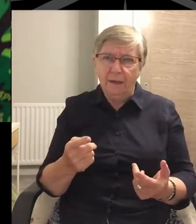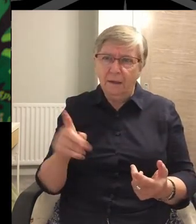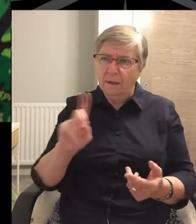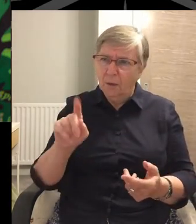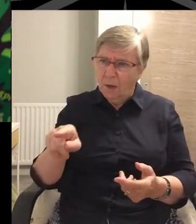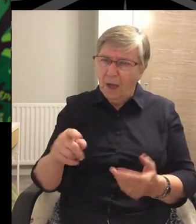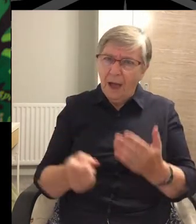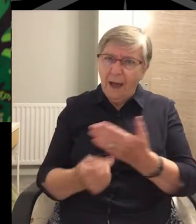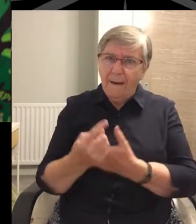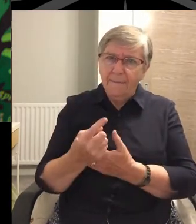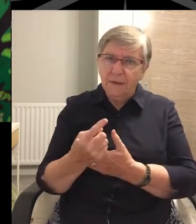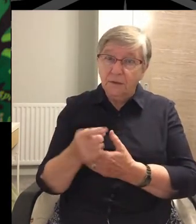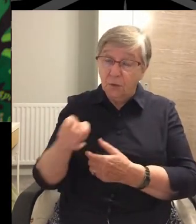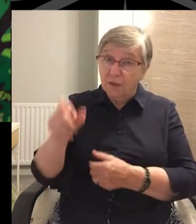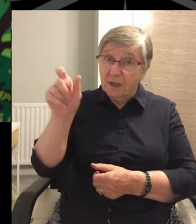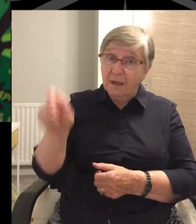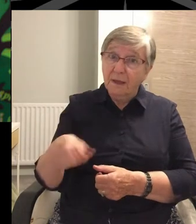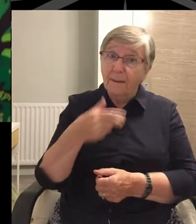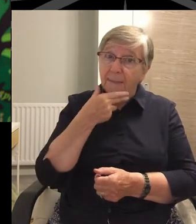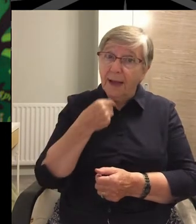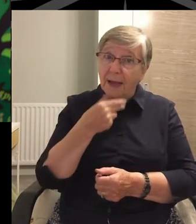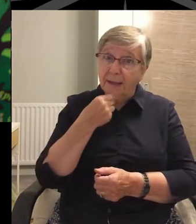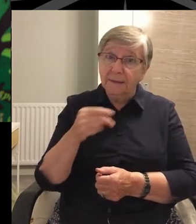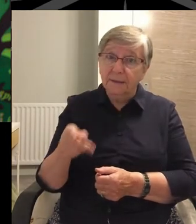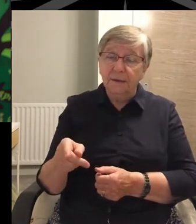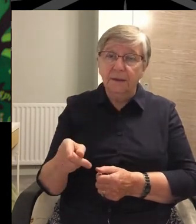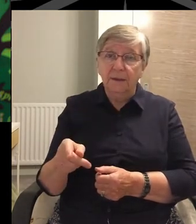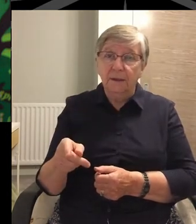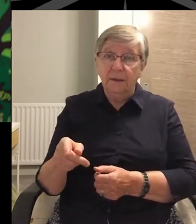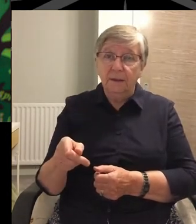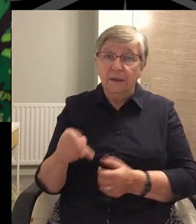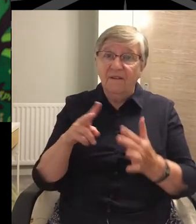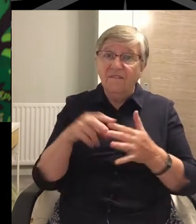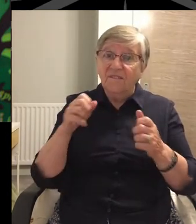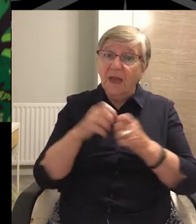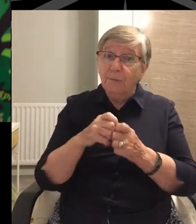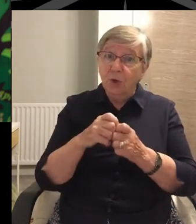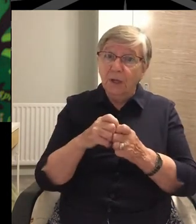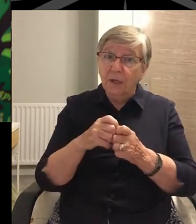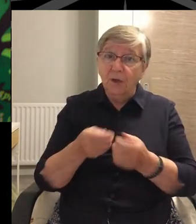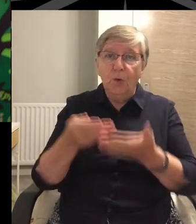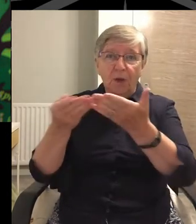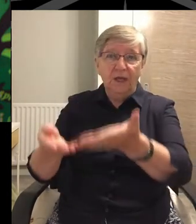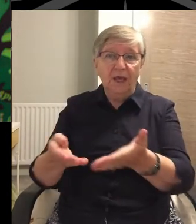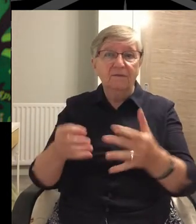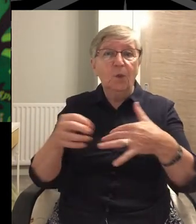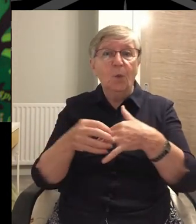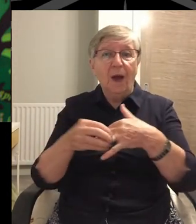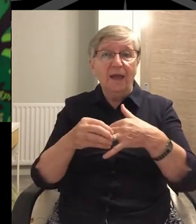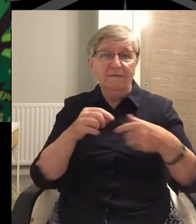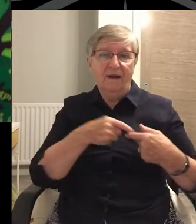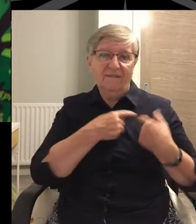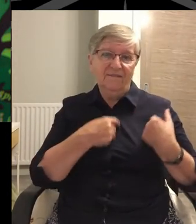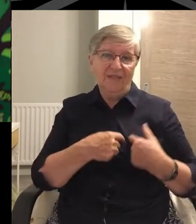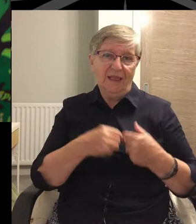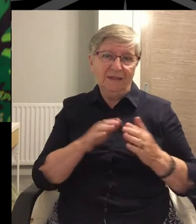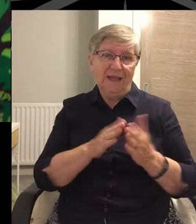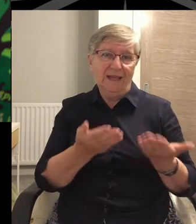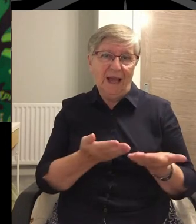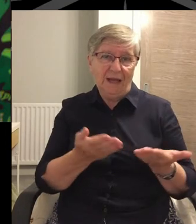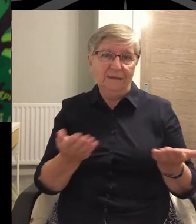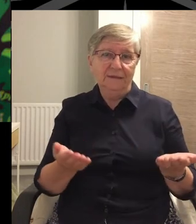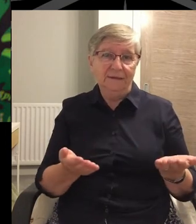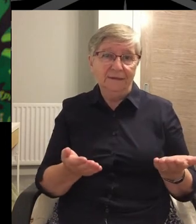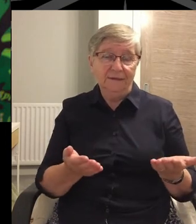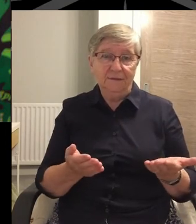when the offence is, well, there's a man who in February certainly sent his wife a